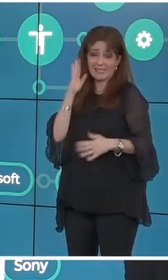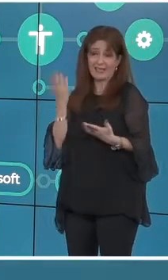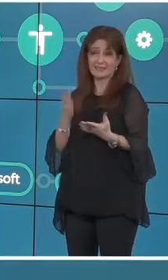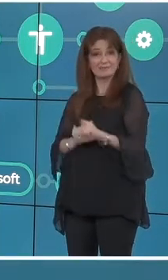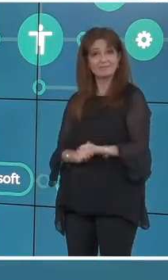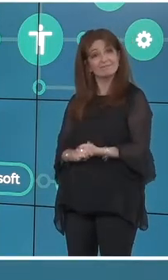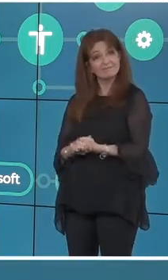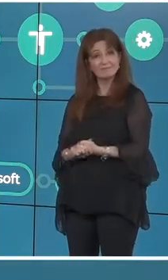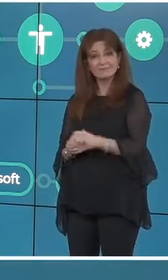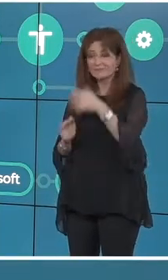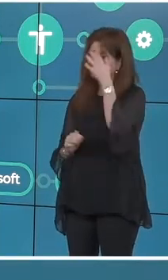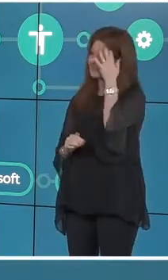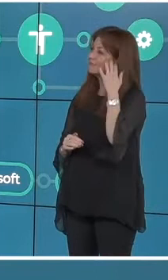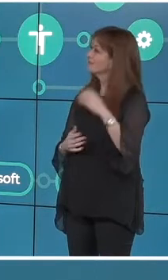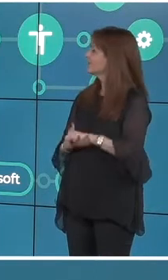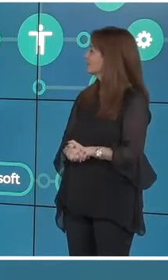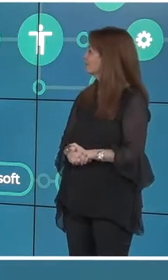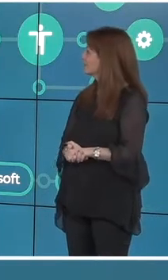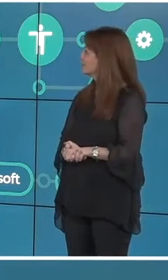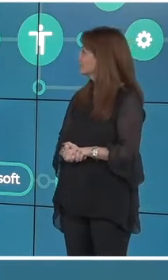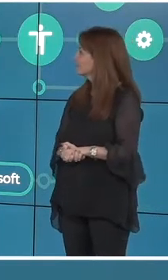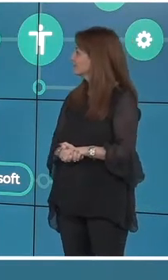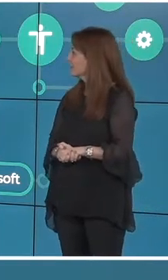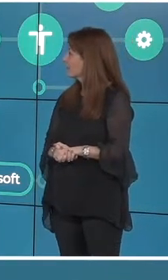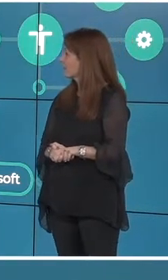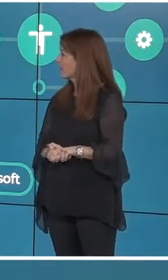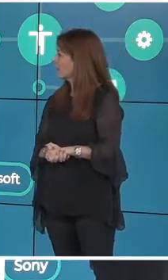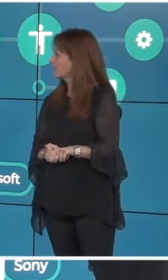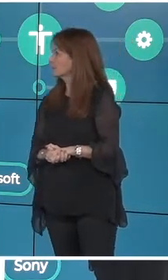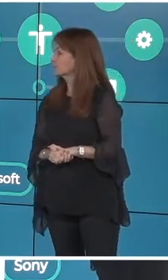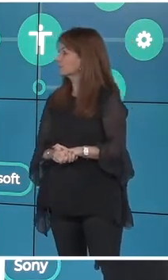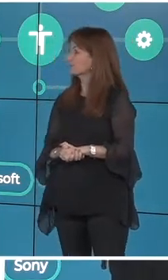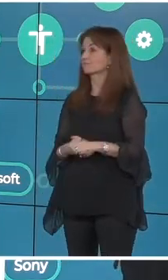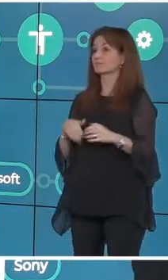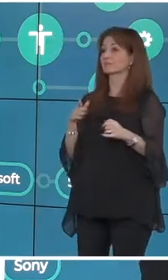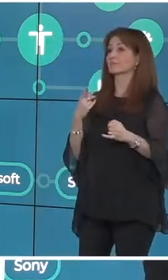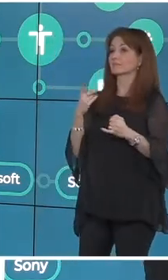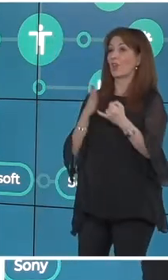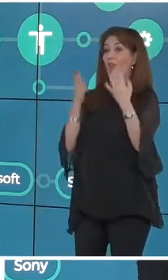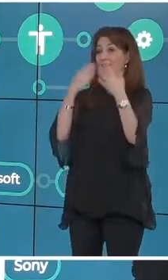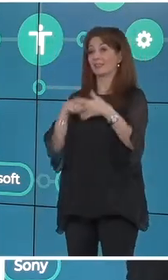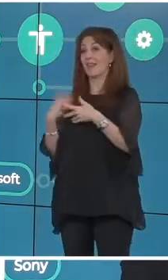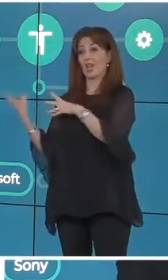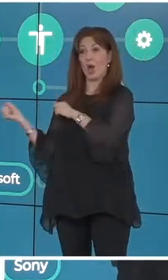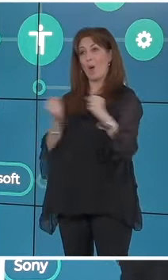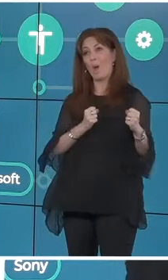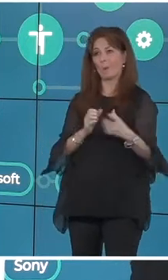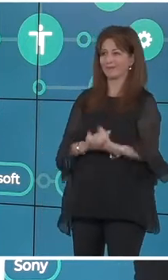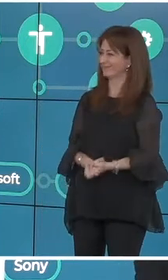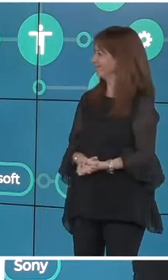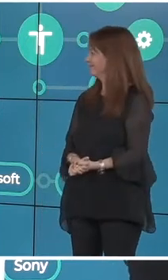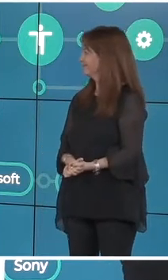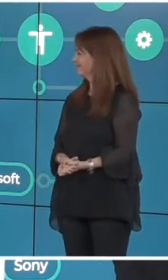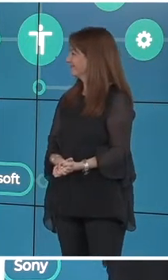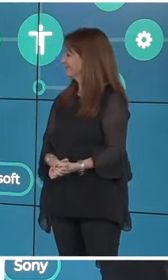it. Cool. And So I'm like last night. I'm taking you home now. So I'm not. I don't think you're going to stand up here all